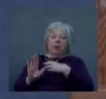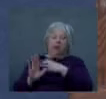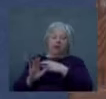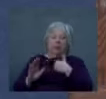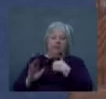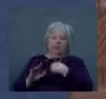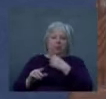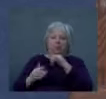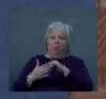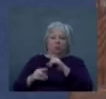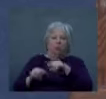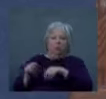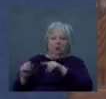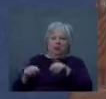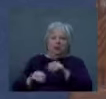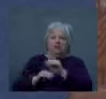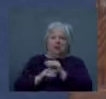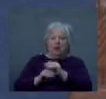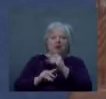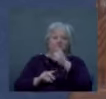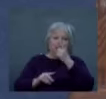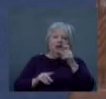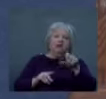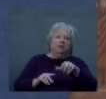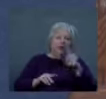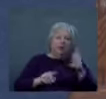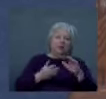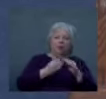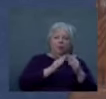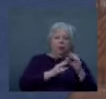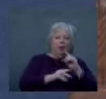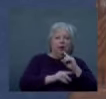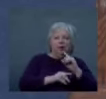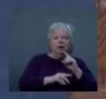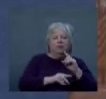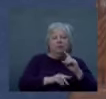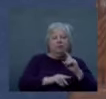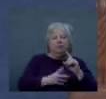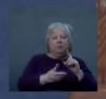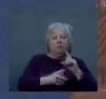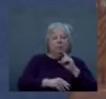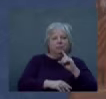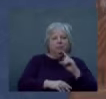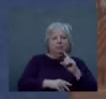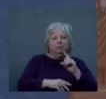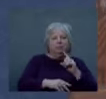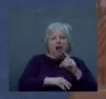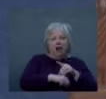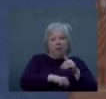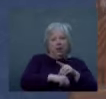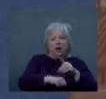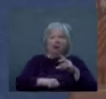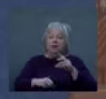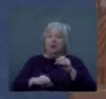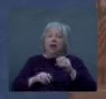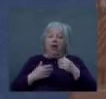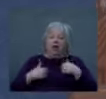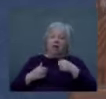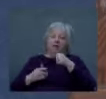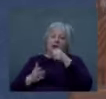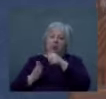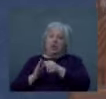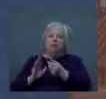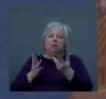could not be here tonight due to other community obligations have signed a letter of support, which you have before